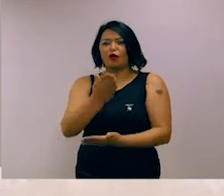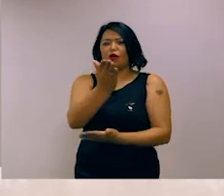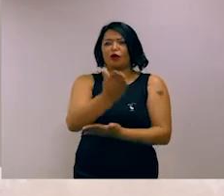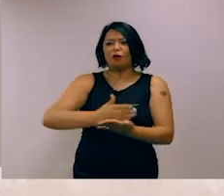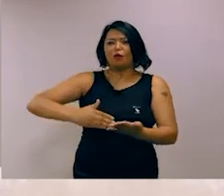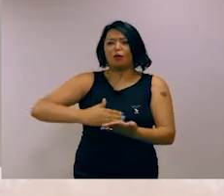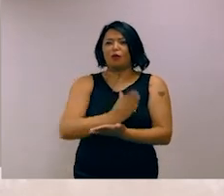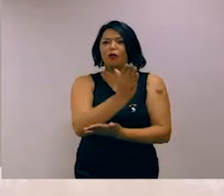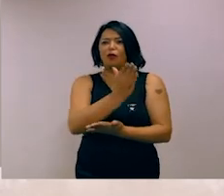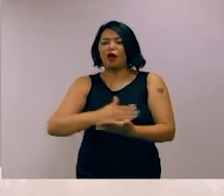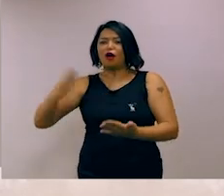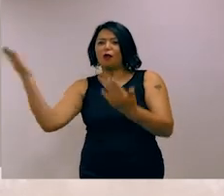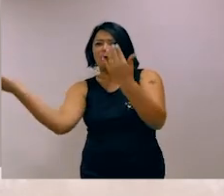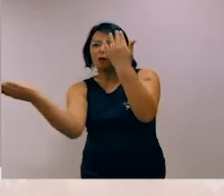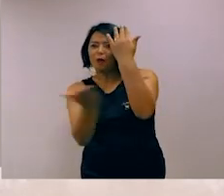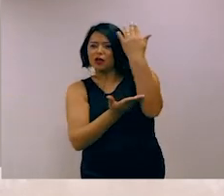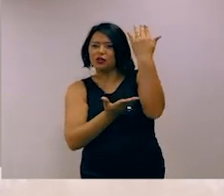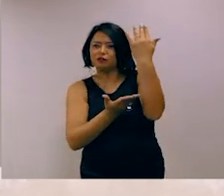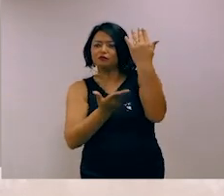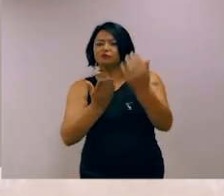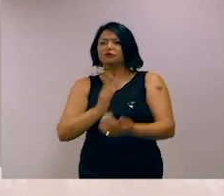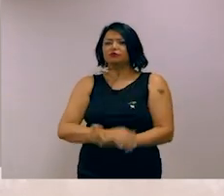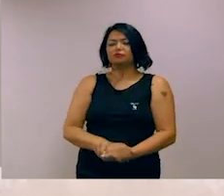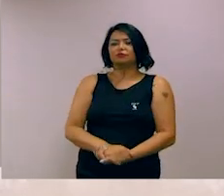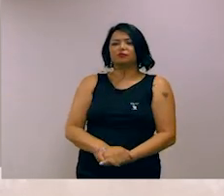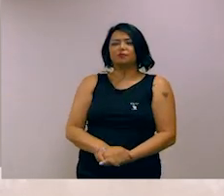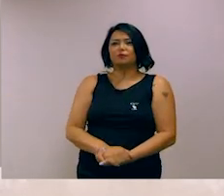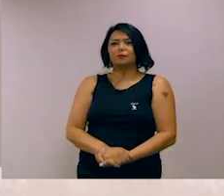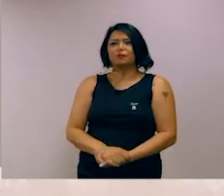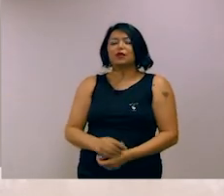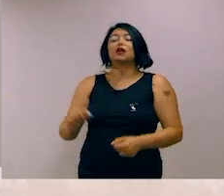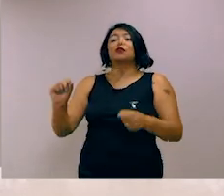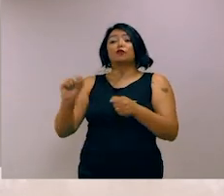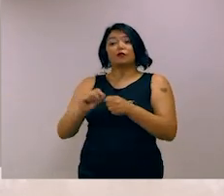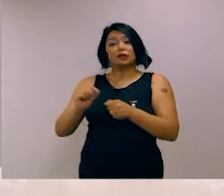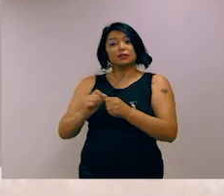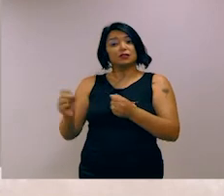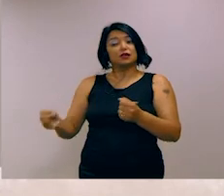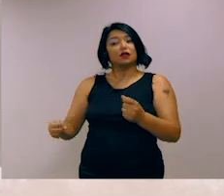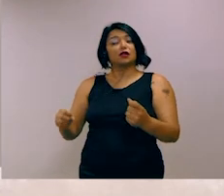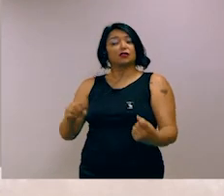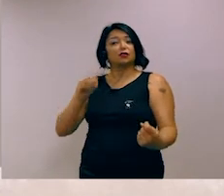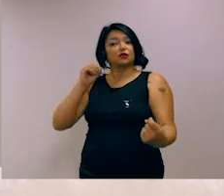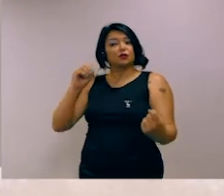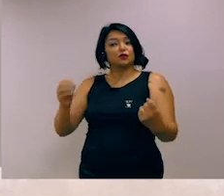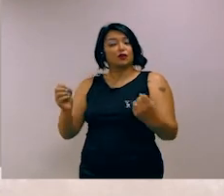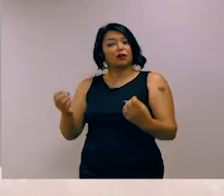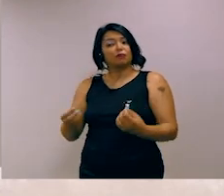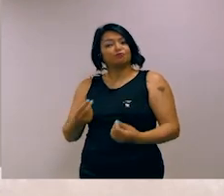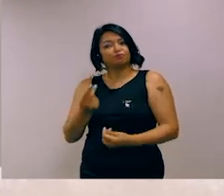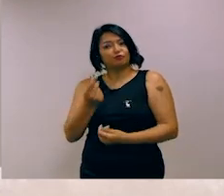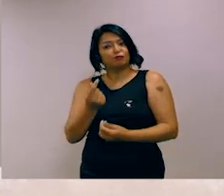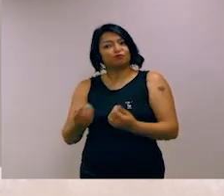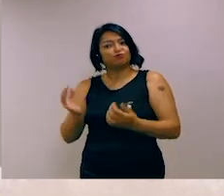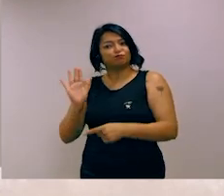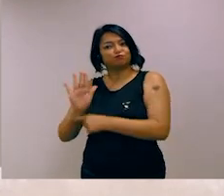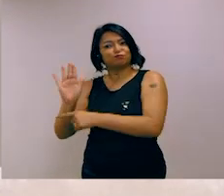your skills and methods, hopefully. And hopefully it will be taking me less than 4 hours.